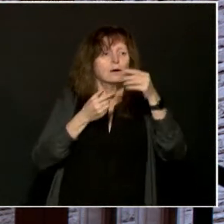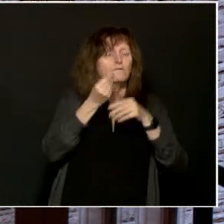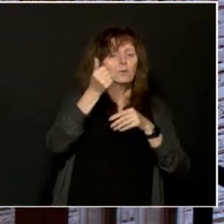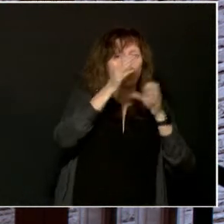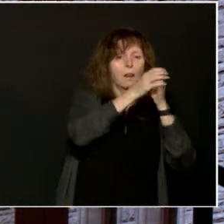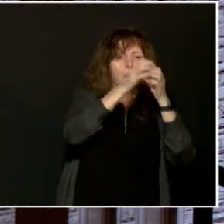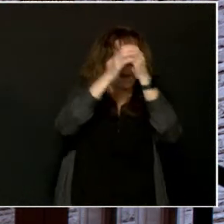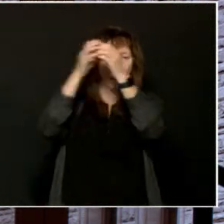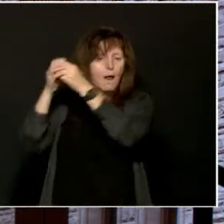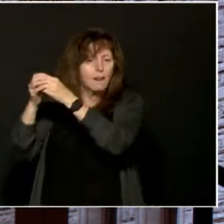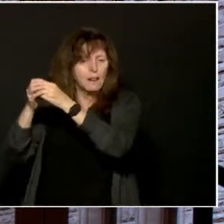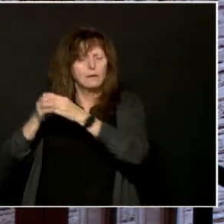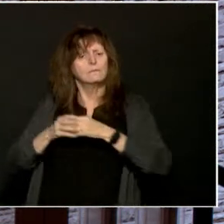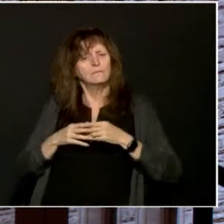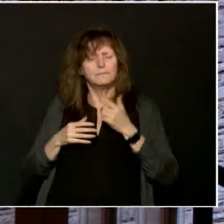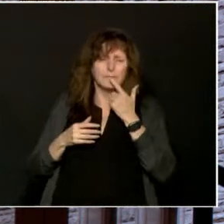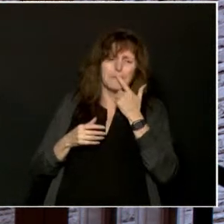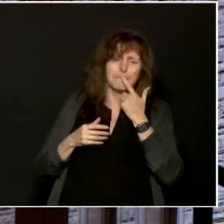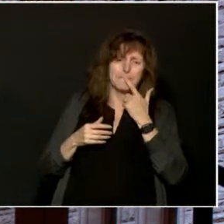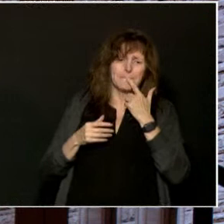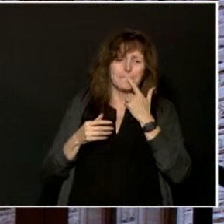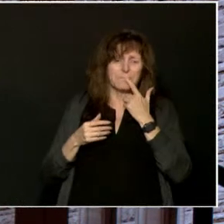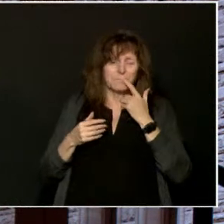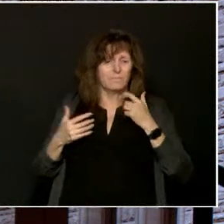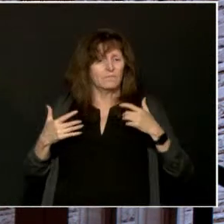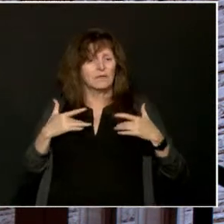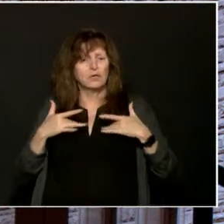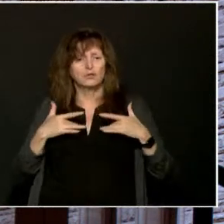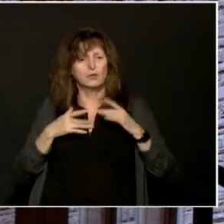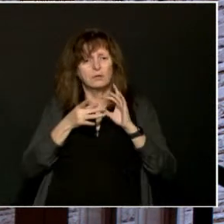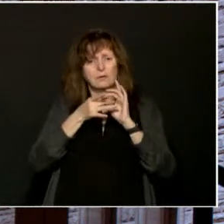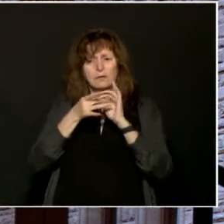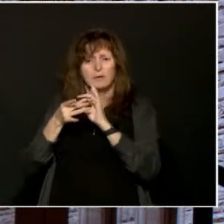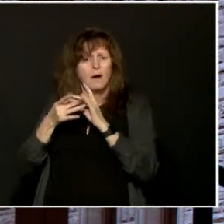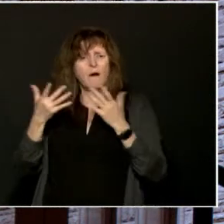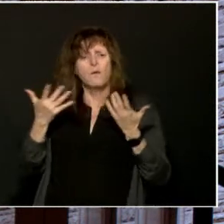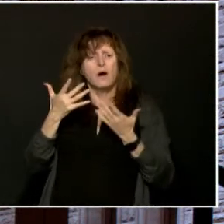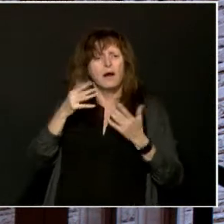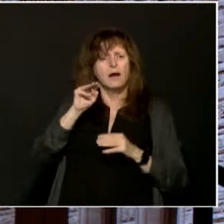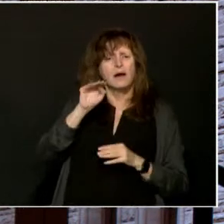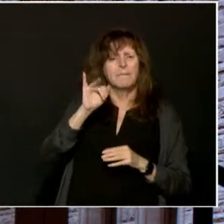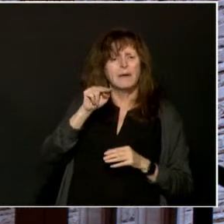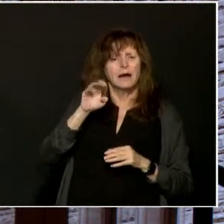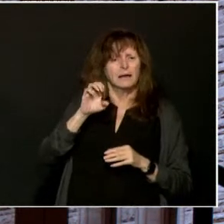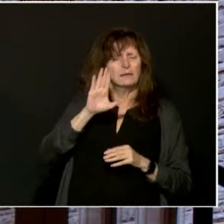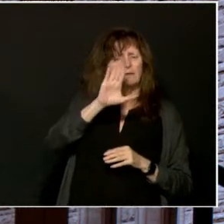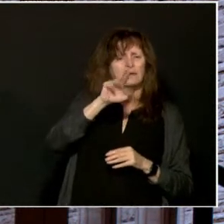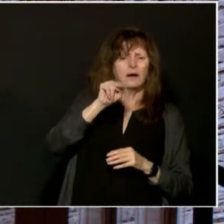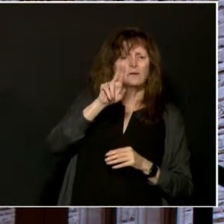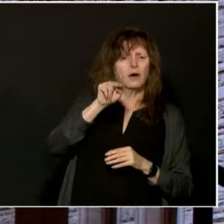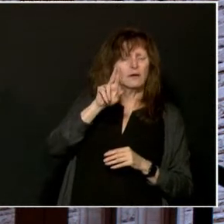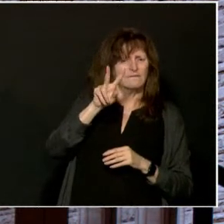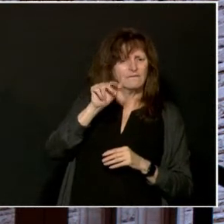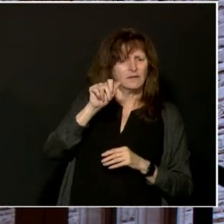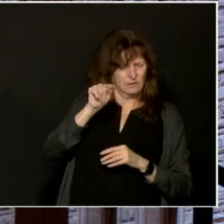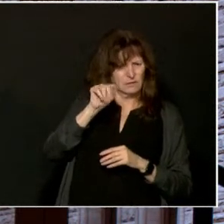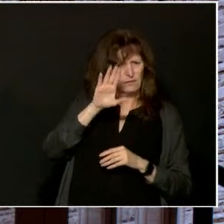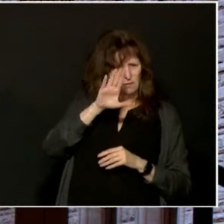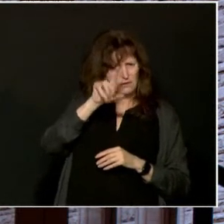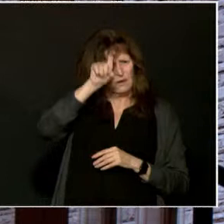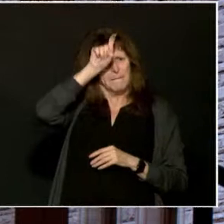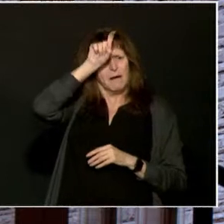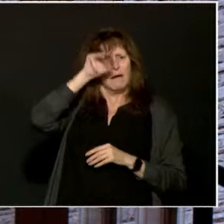with an outbreak related to a mine in Nunavut that has spread a number of cases around Ontario. So we're continuing to watch